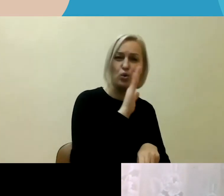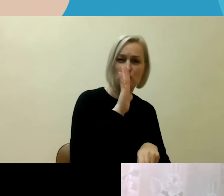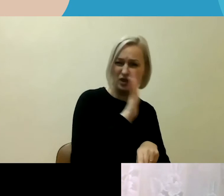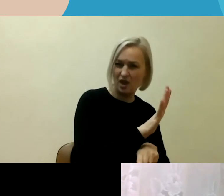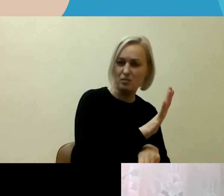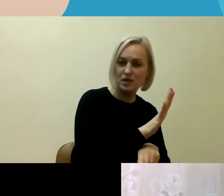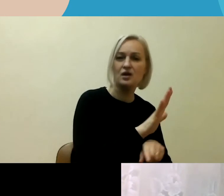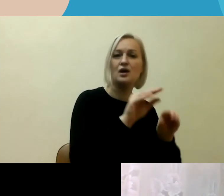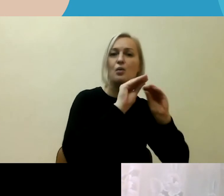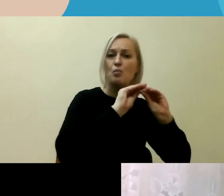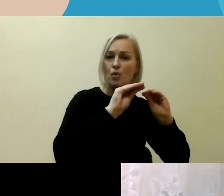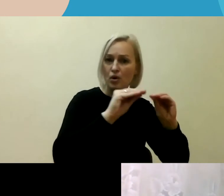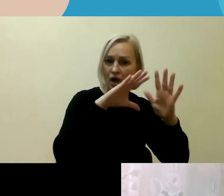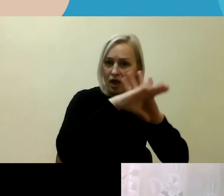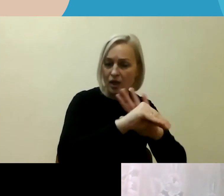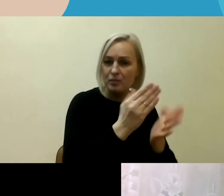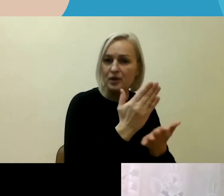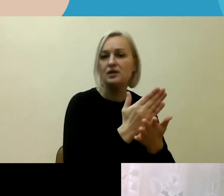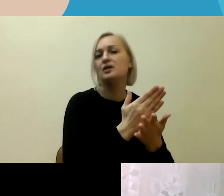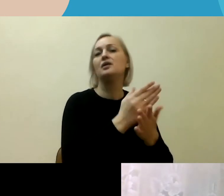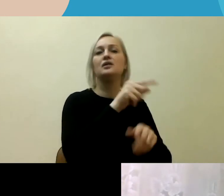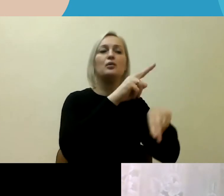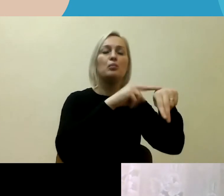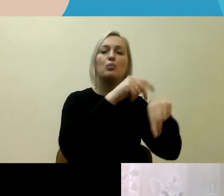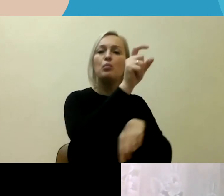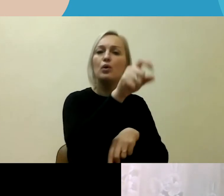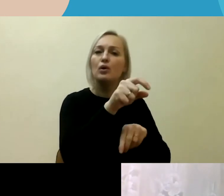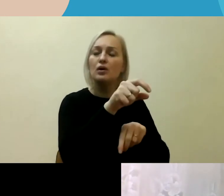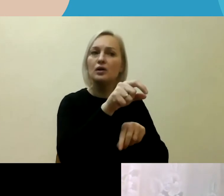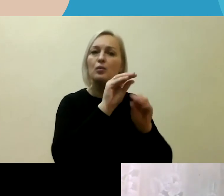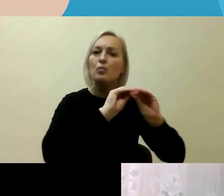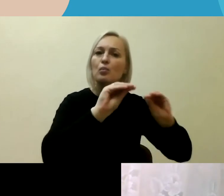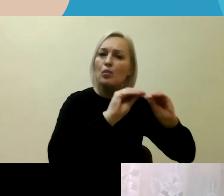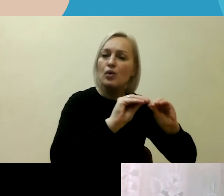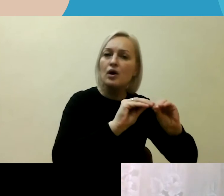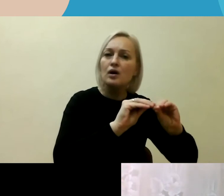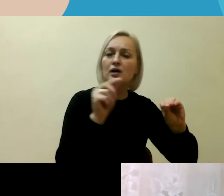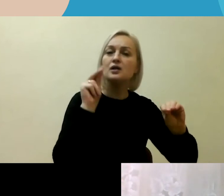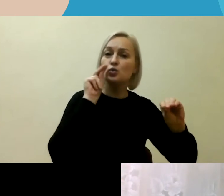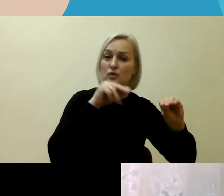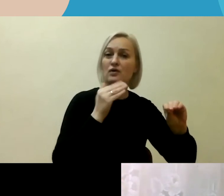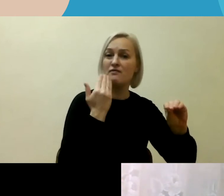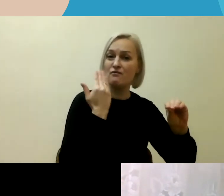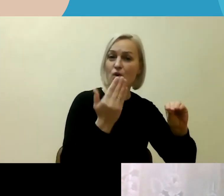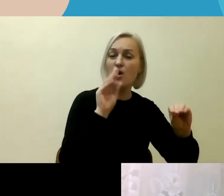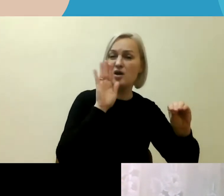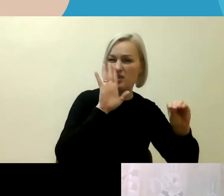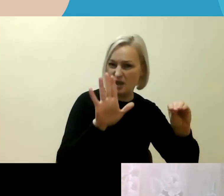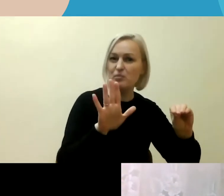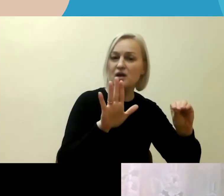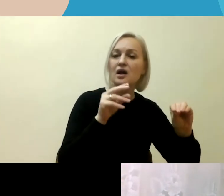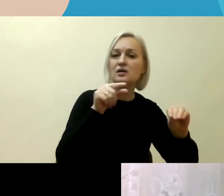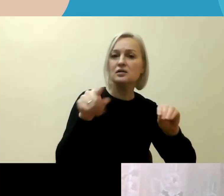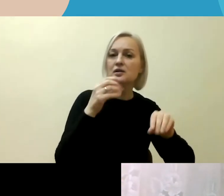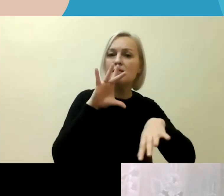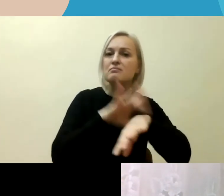police officers are engaged in the training of hate crimes. The same is being done this year.